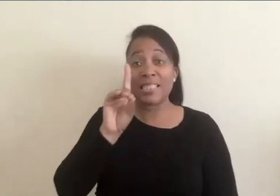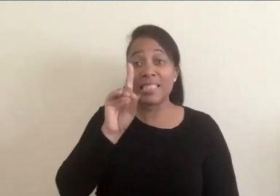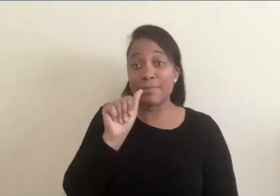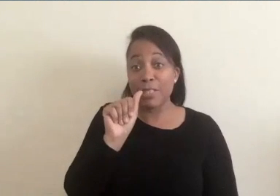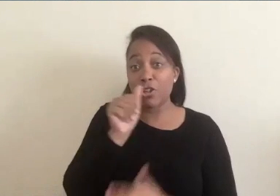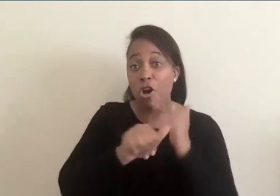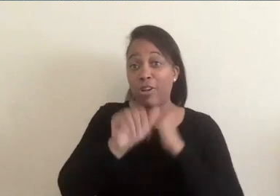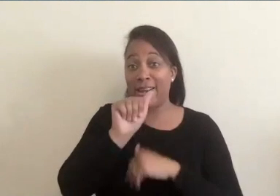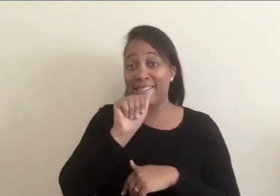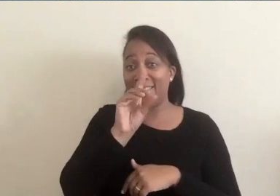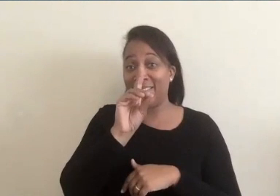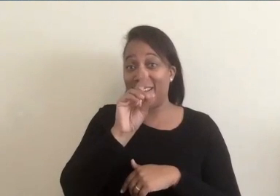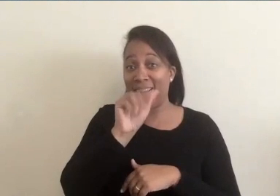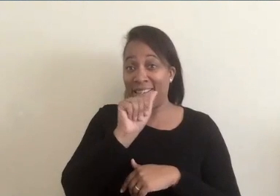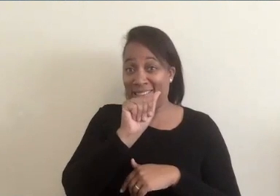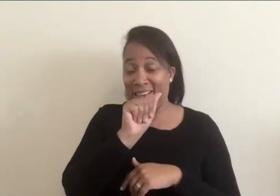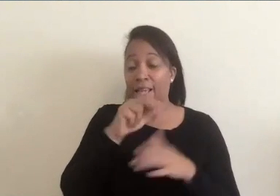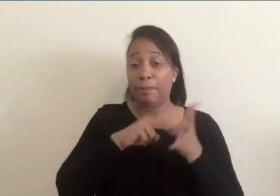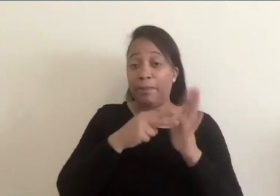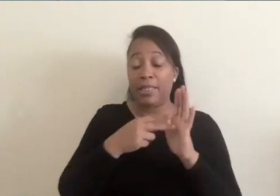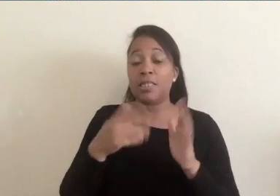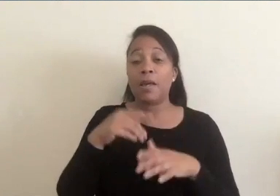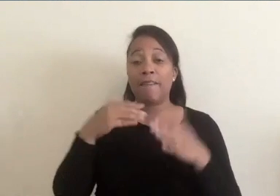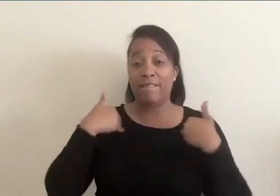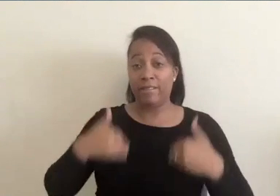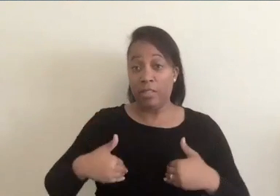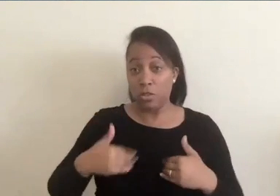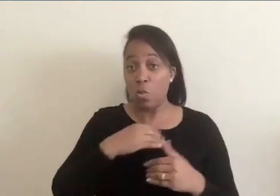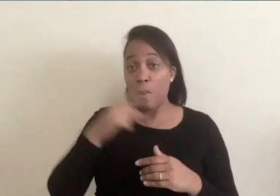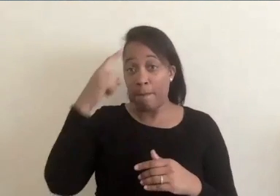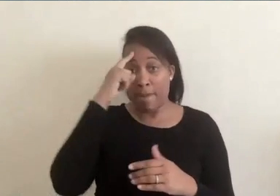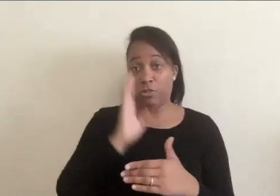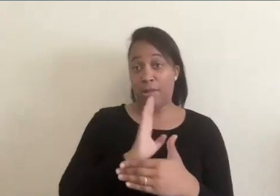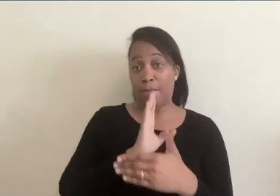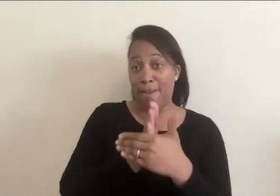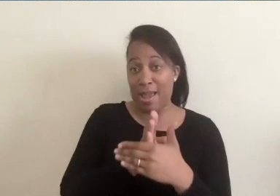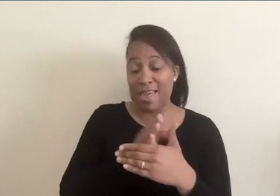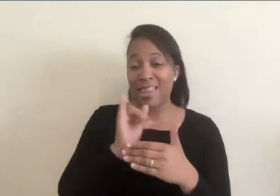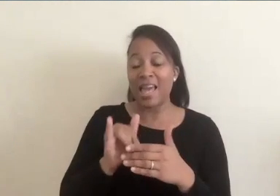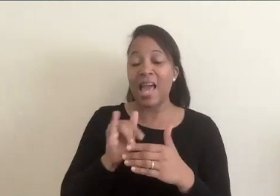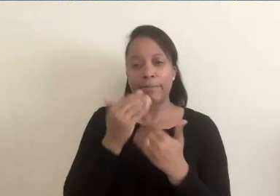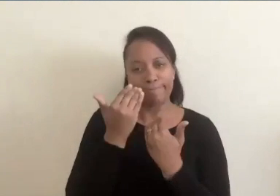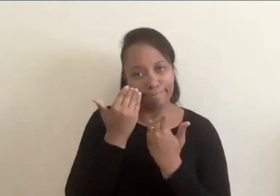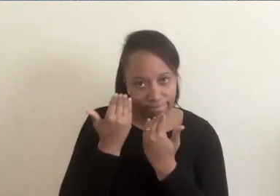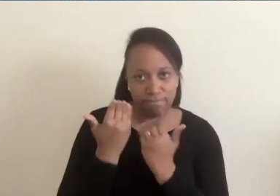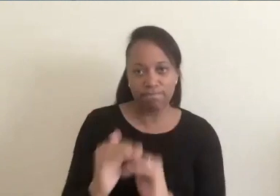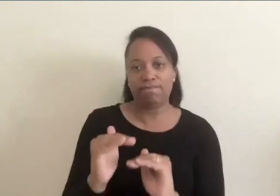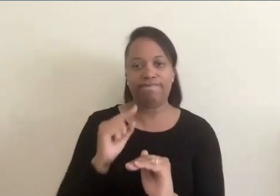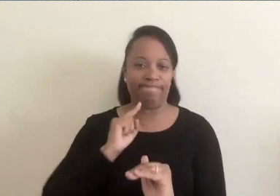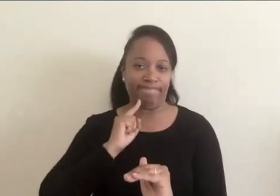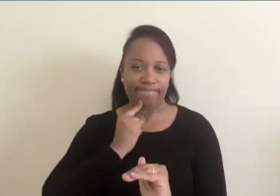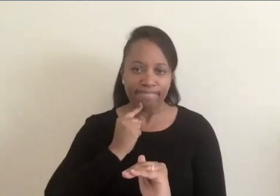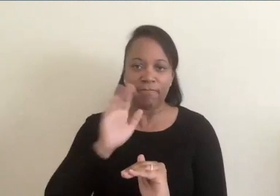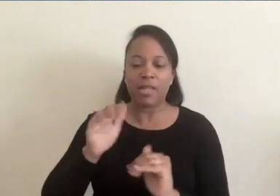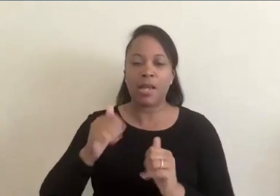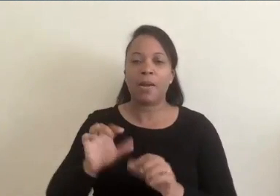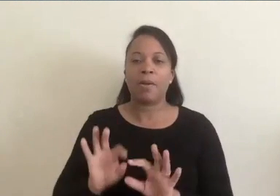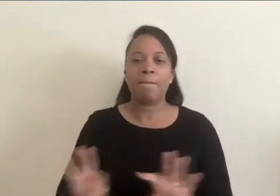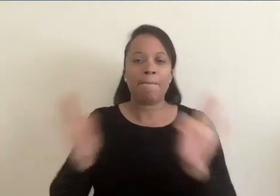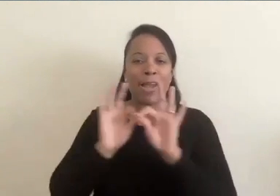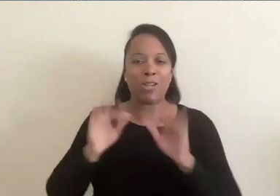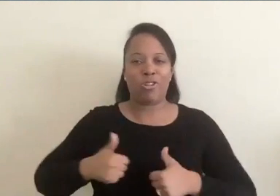ADA means that someone has a physical or a mental impairment which substantially limits a major